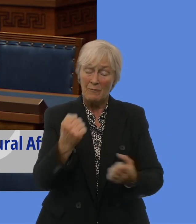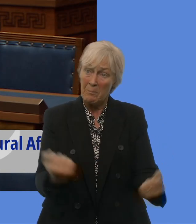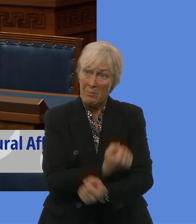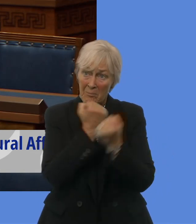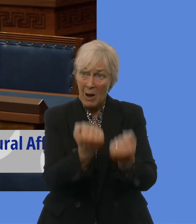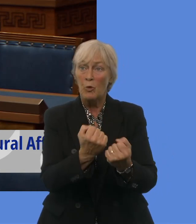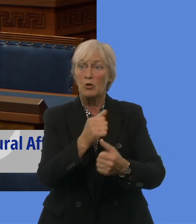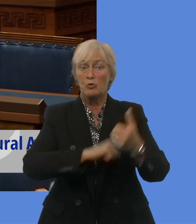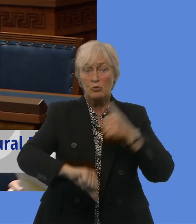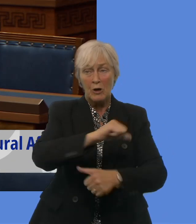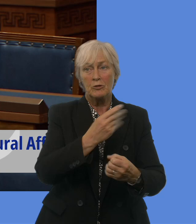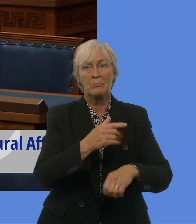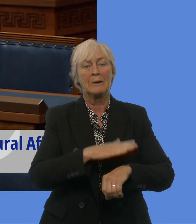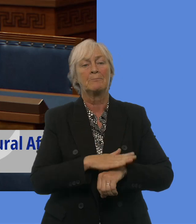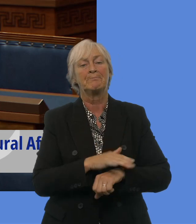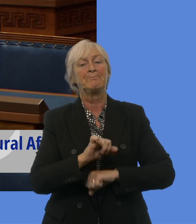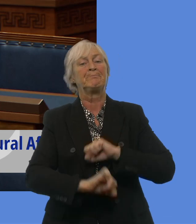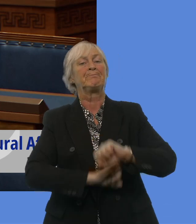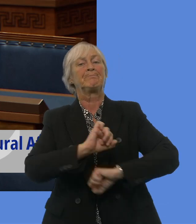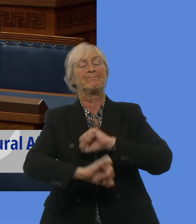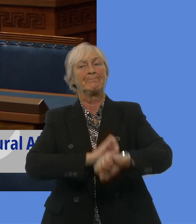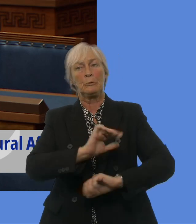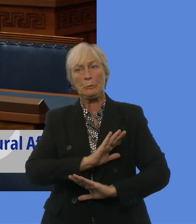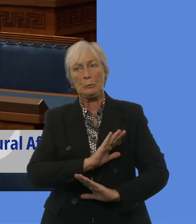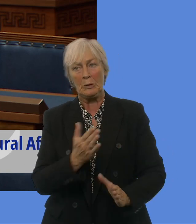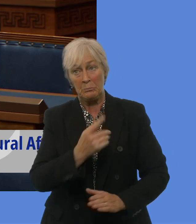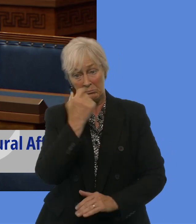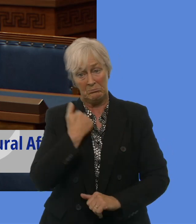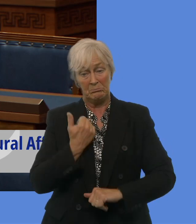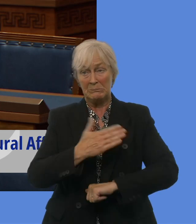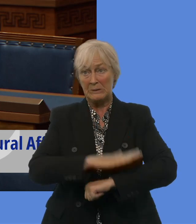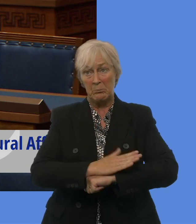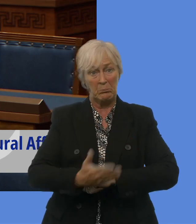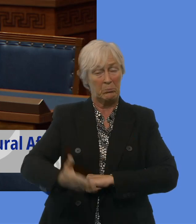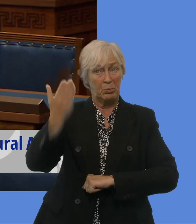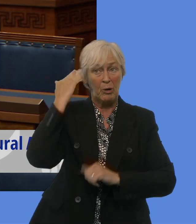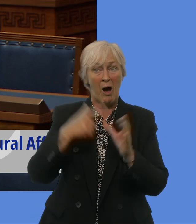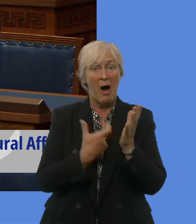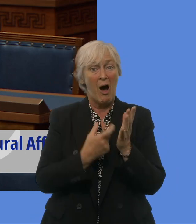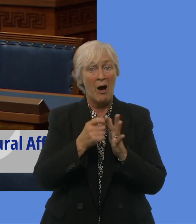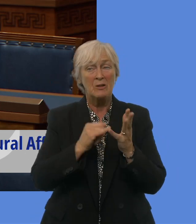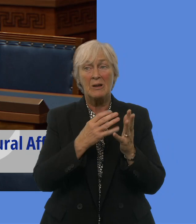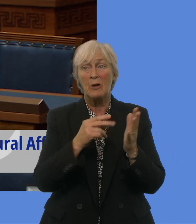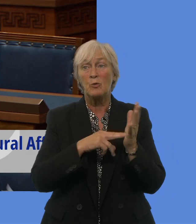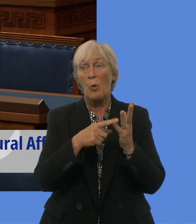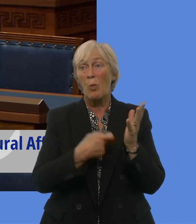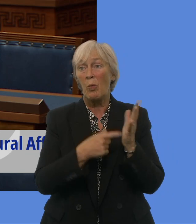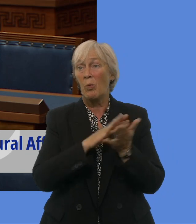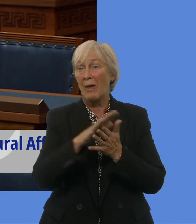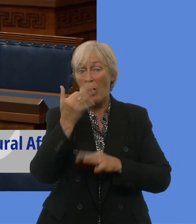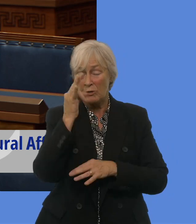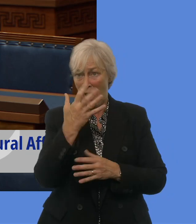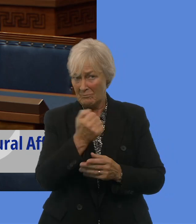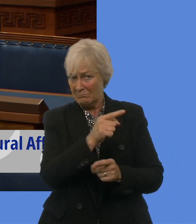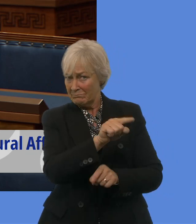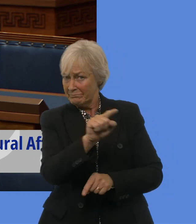this. Sometimes they're reluctant to use them. I remember in my time in Ards and North Down Borough Council, there's a number of listed buildings that we